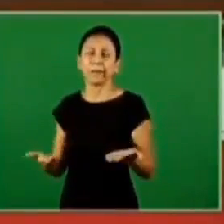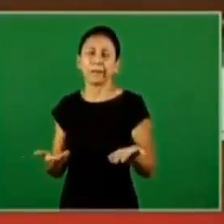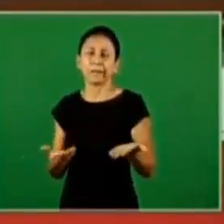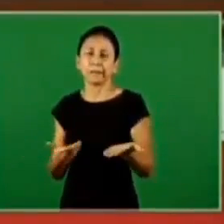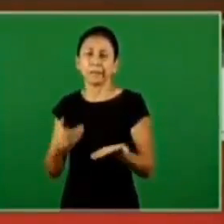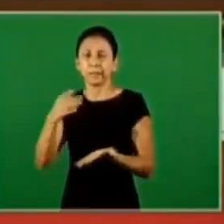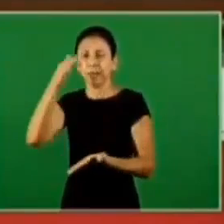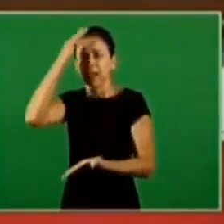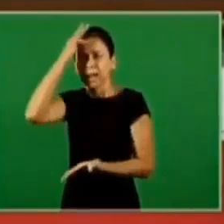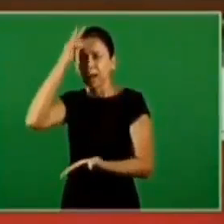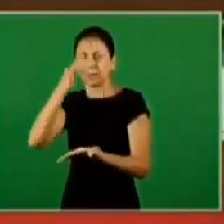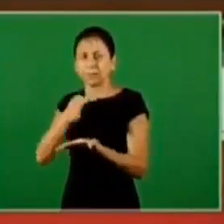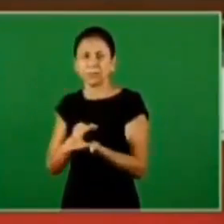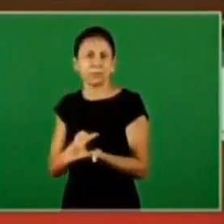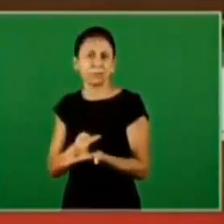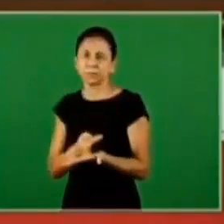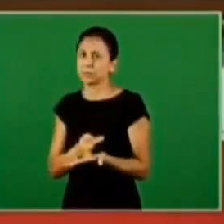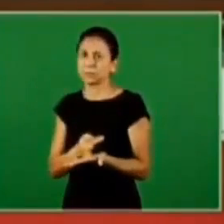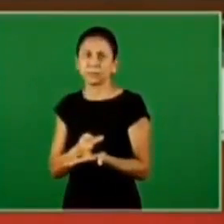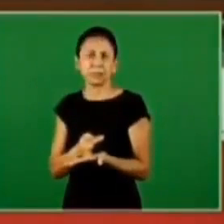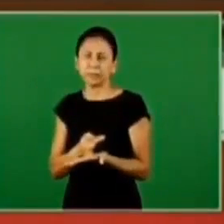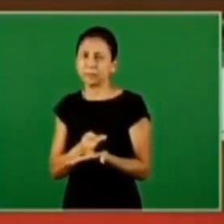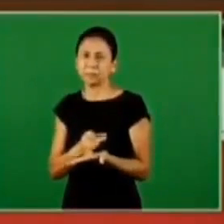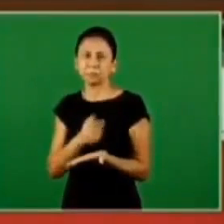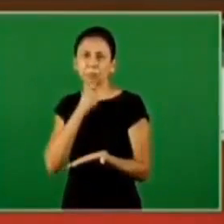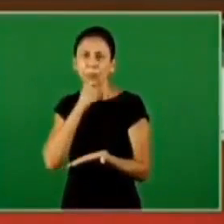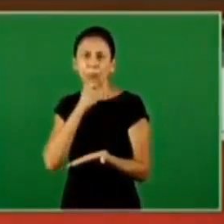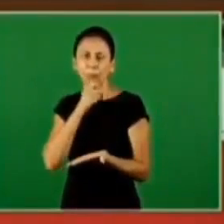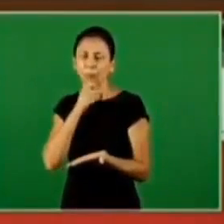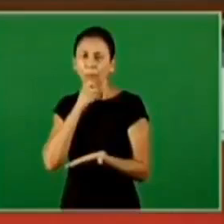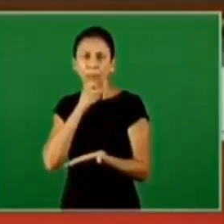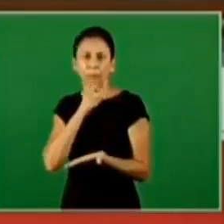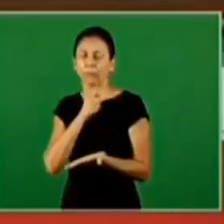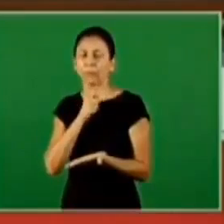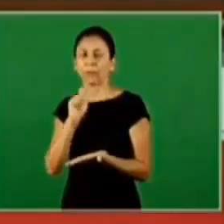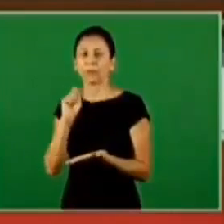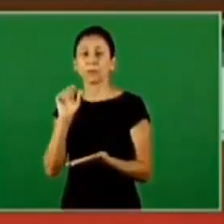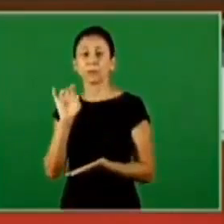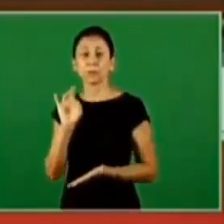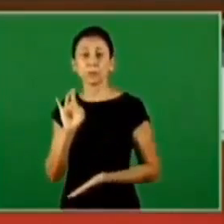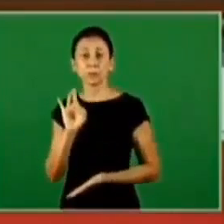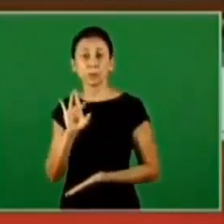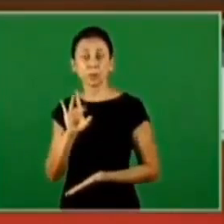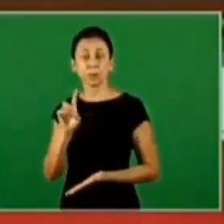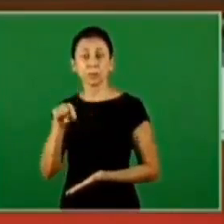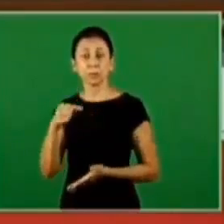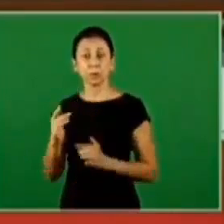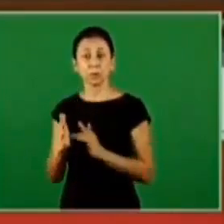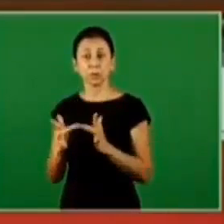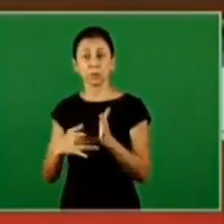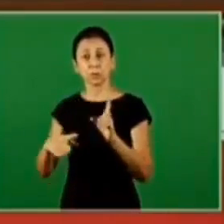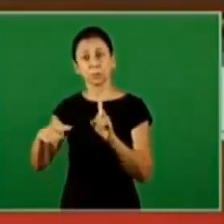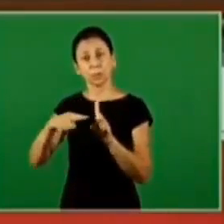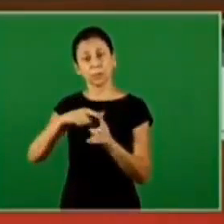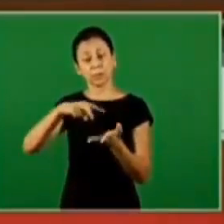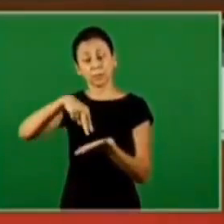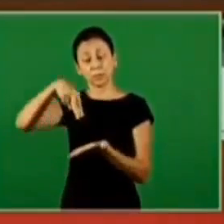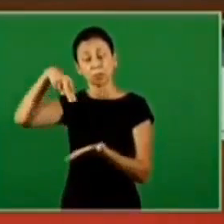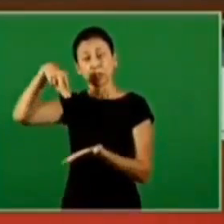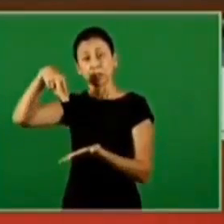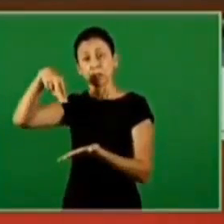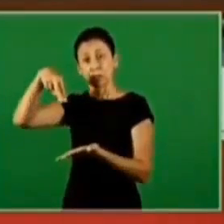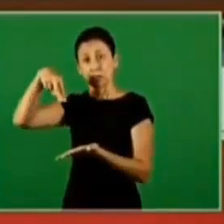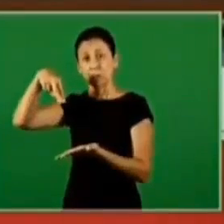Faith had not been poured out, because faith only began to exist in the resurrection.